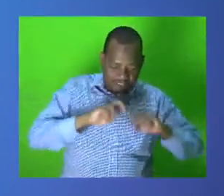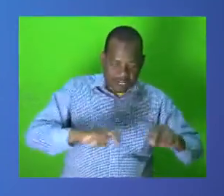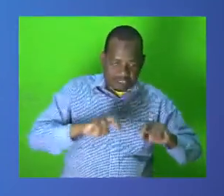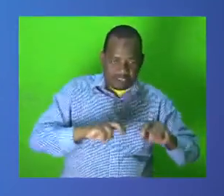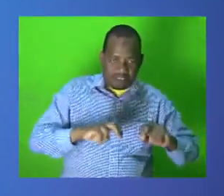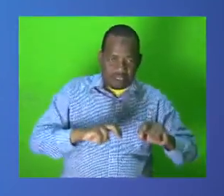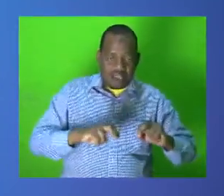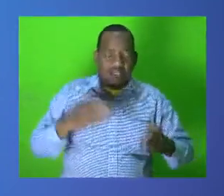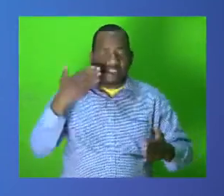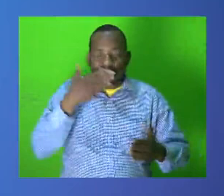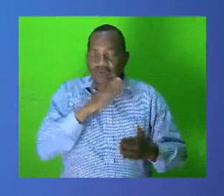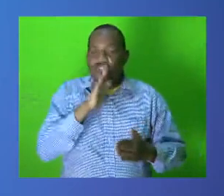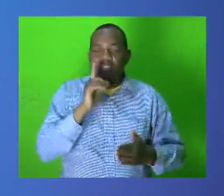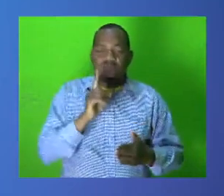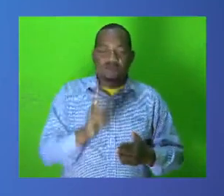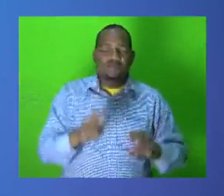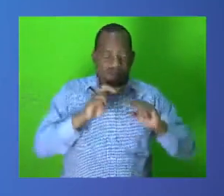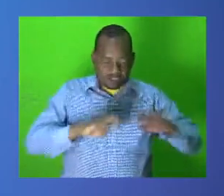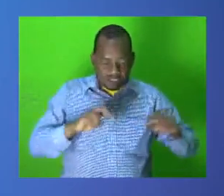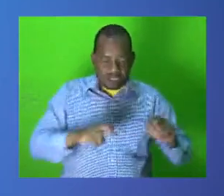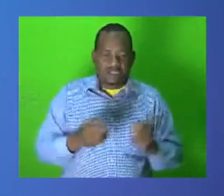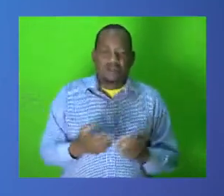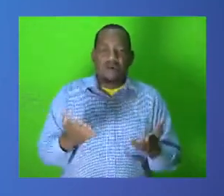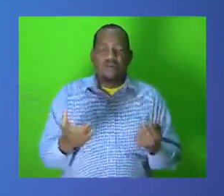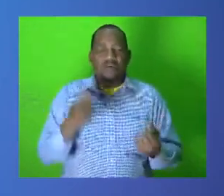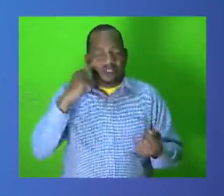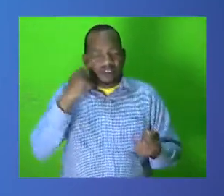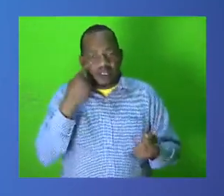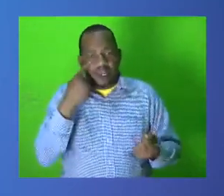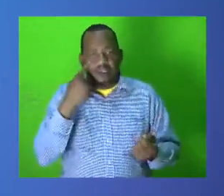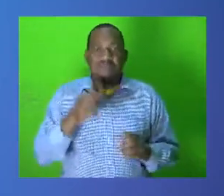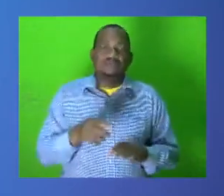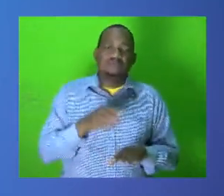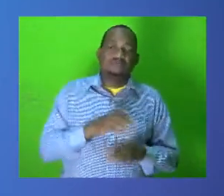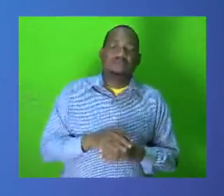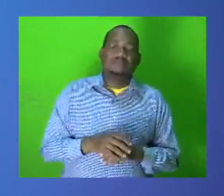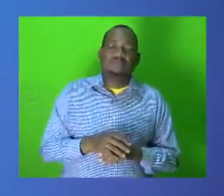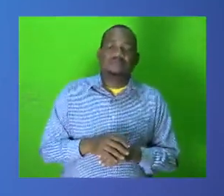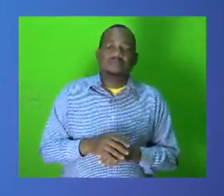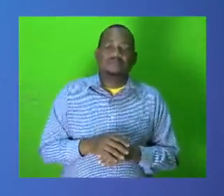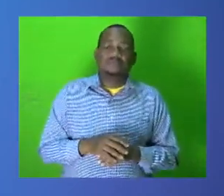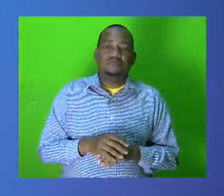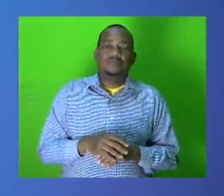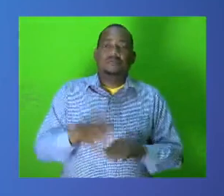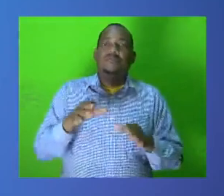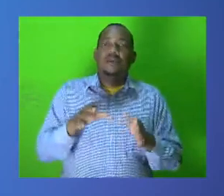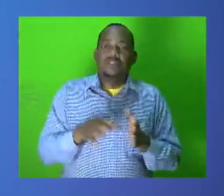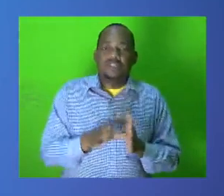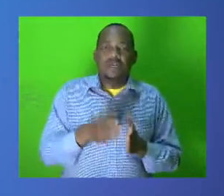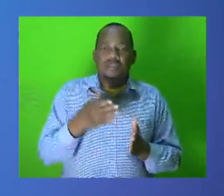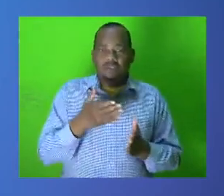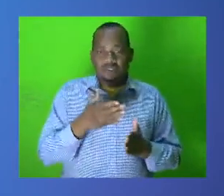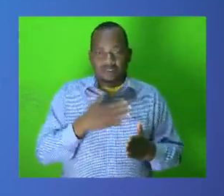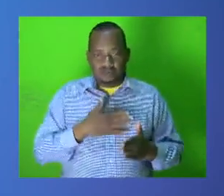Omar. Research helps to solve a problem in day-to-day life. Yes, very good, my